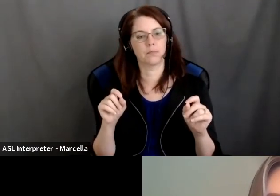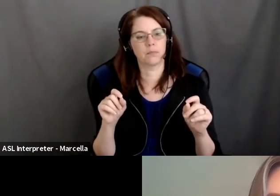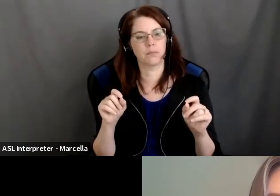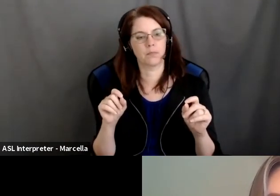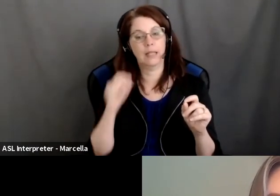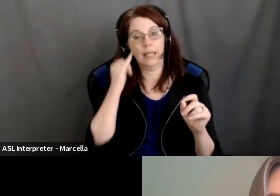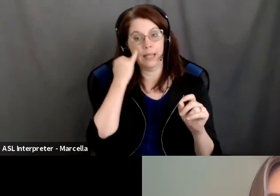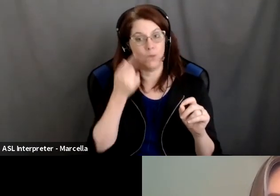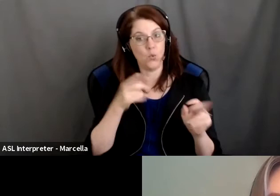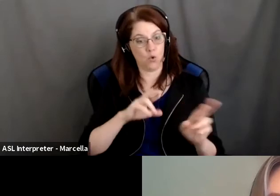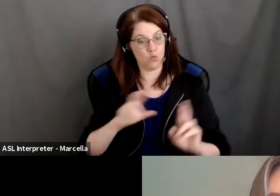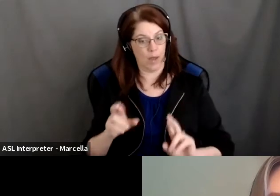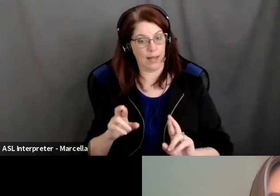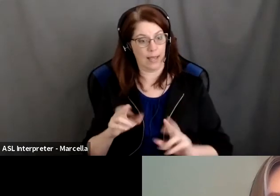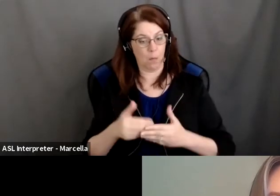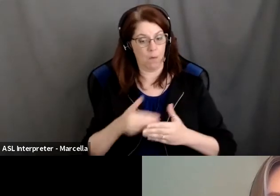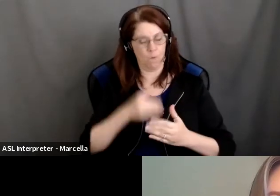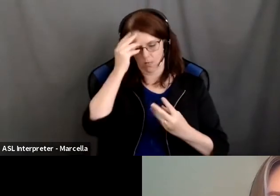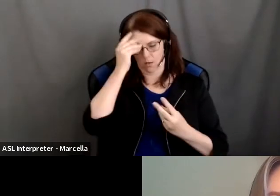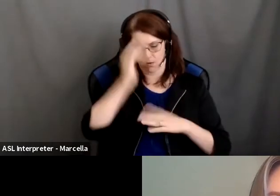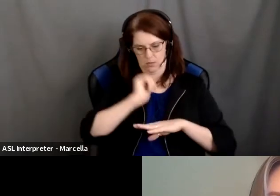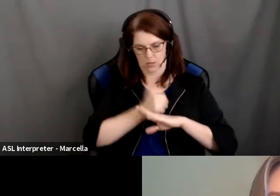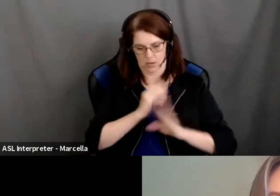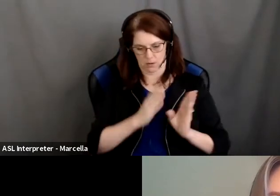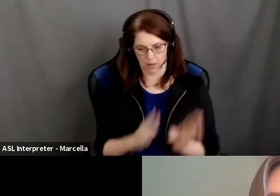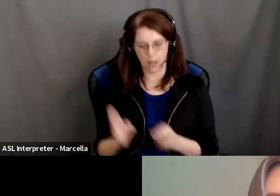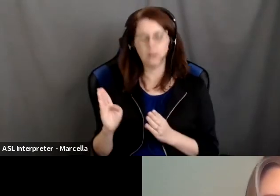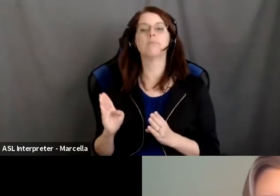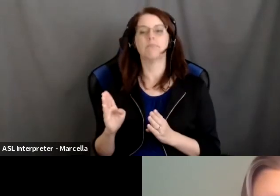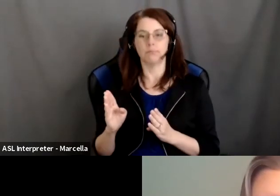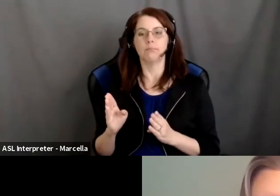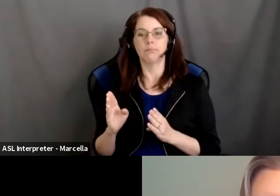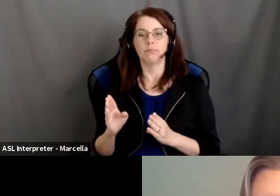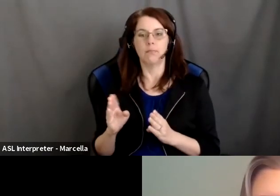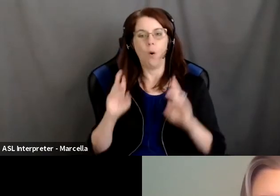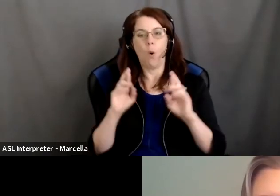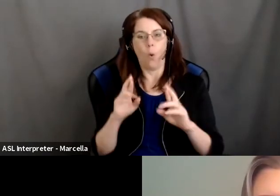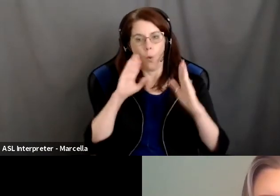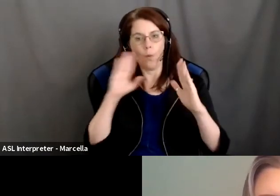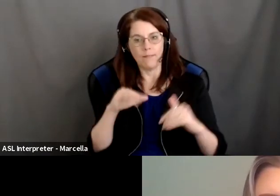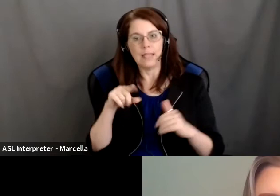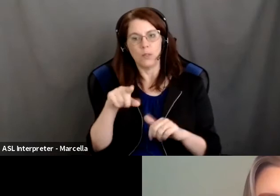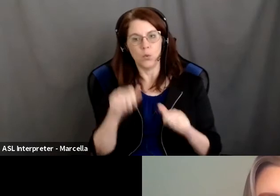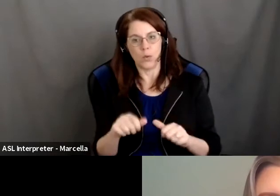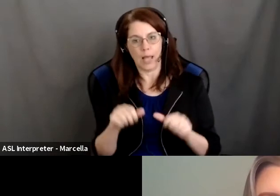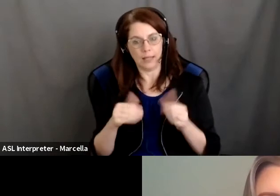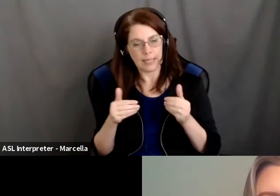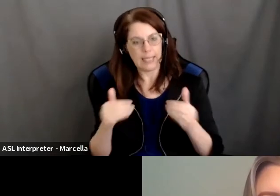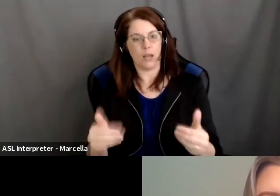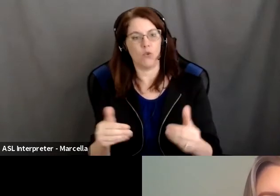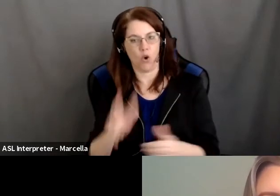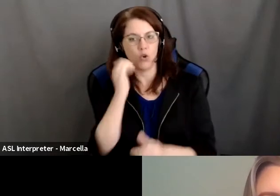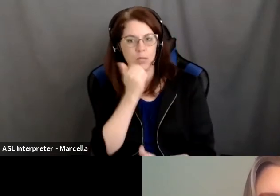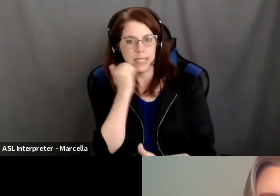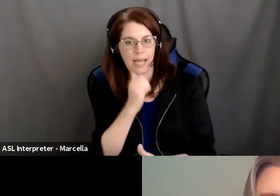if you're ready and you're prepared and you have a plan in place, then hopefully you can carry on your daily